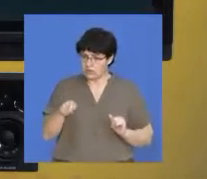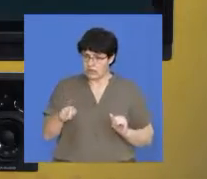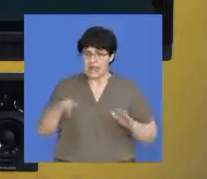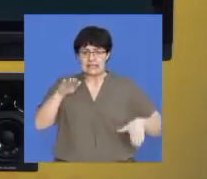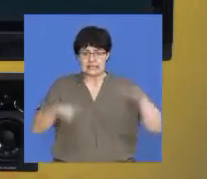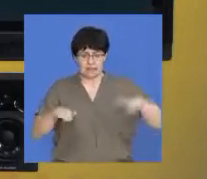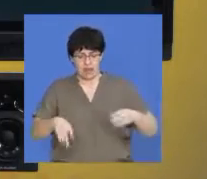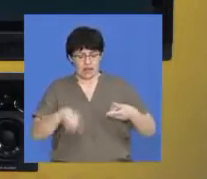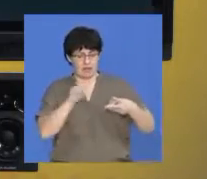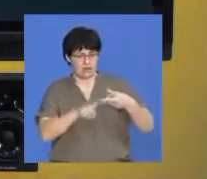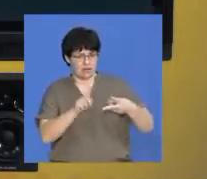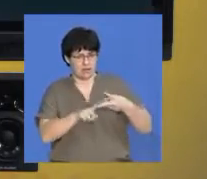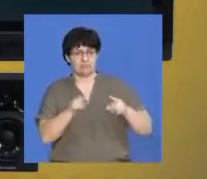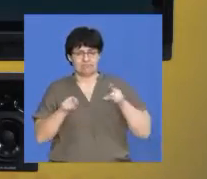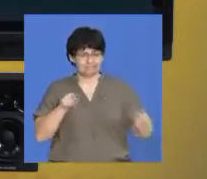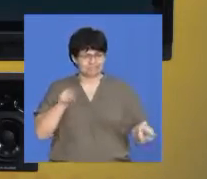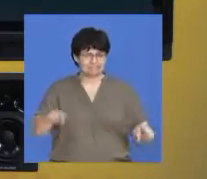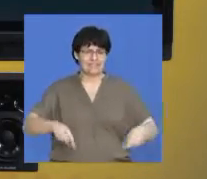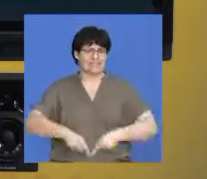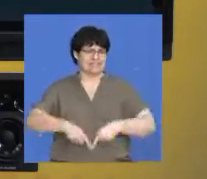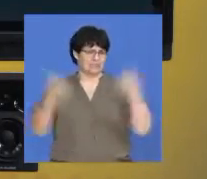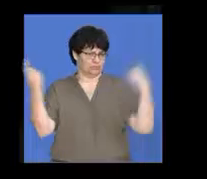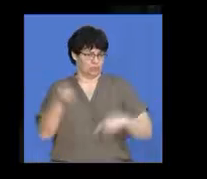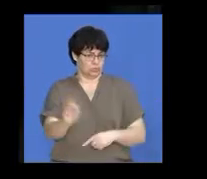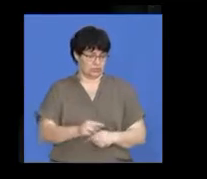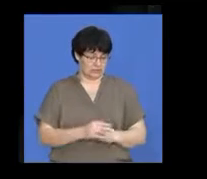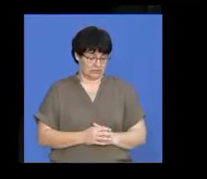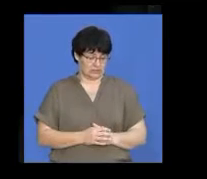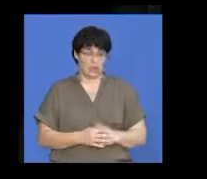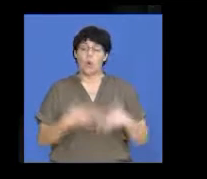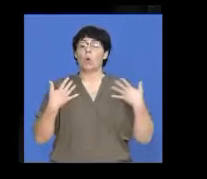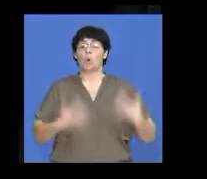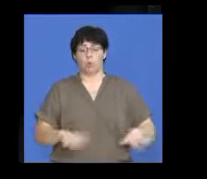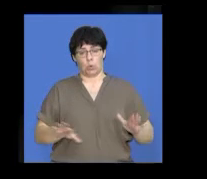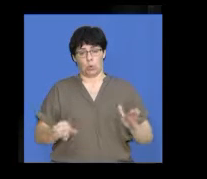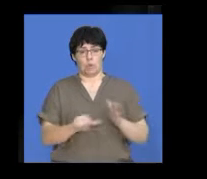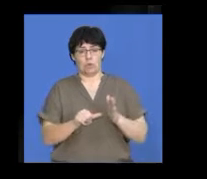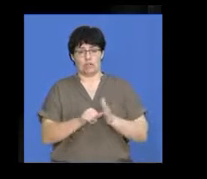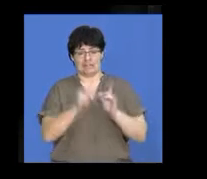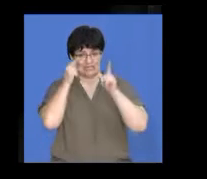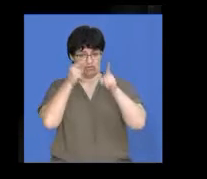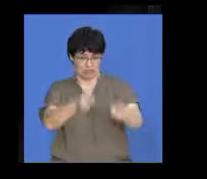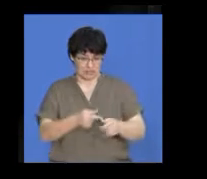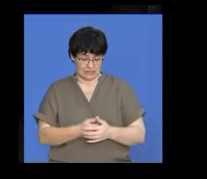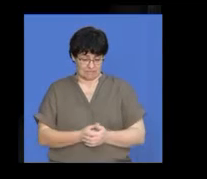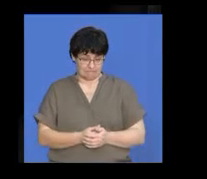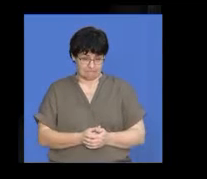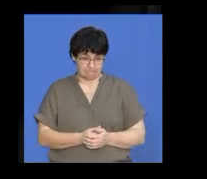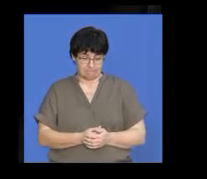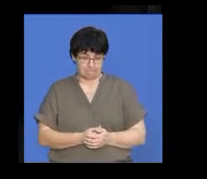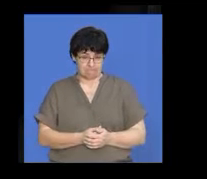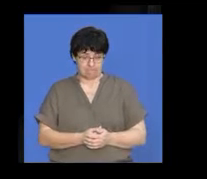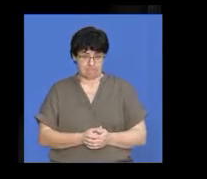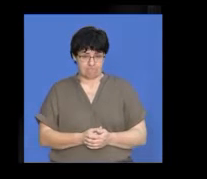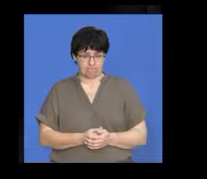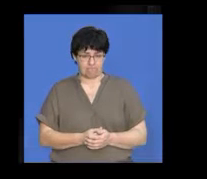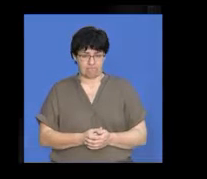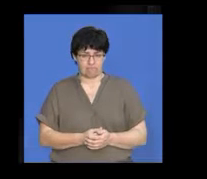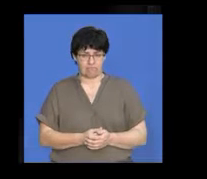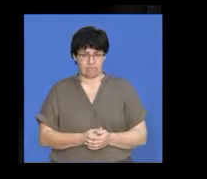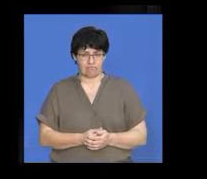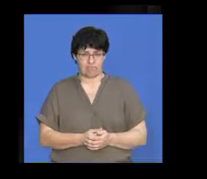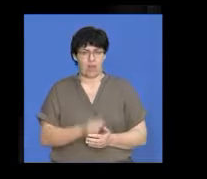and these are the differences. So it's very important to understand your instruction words. So if you look at